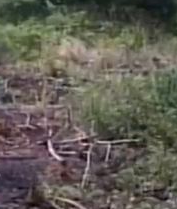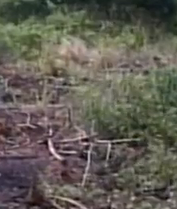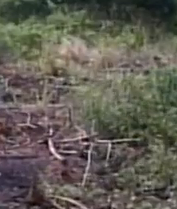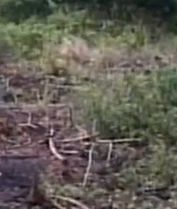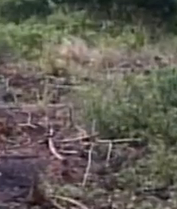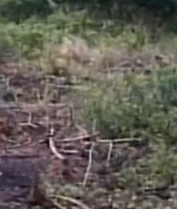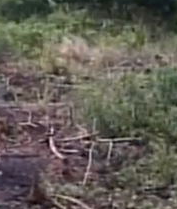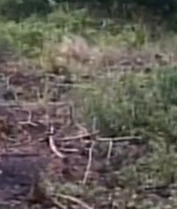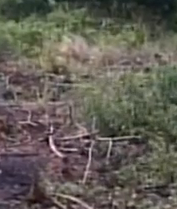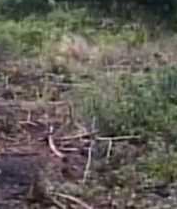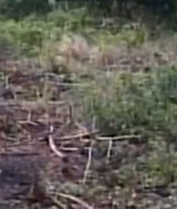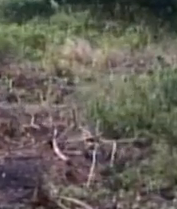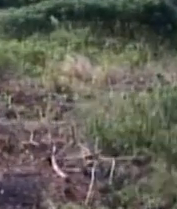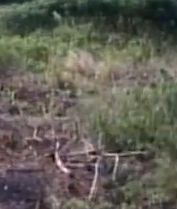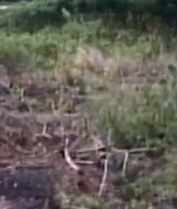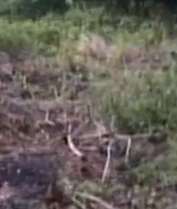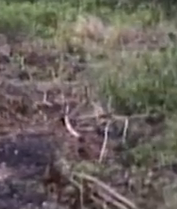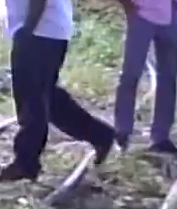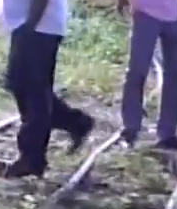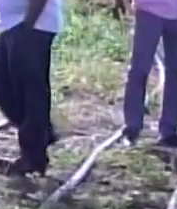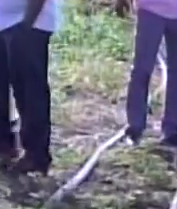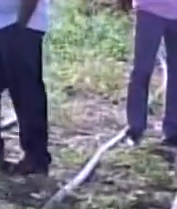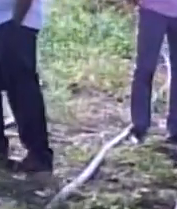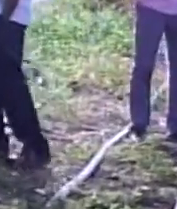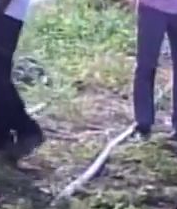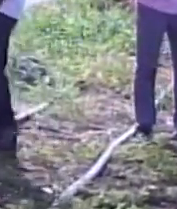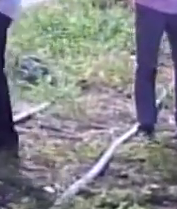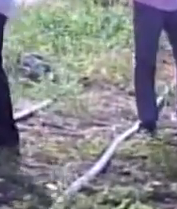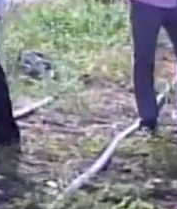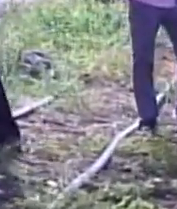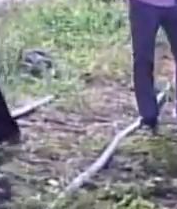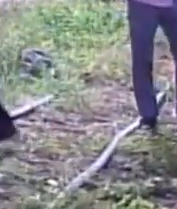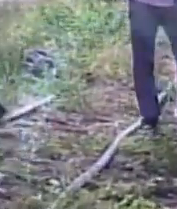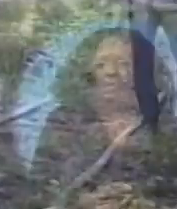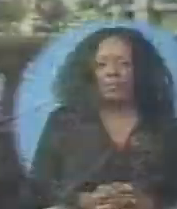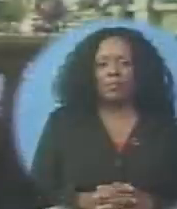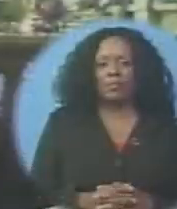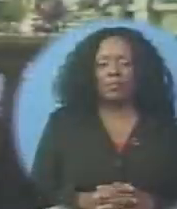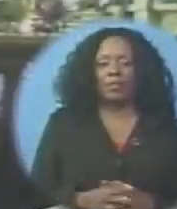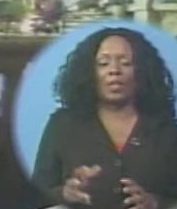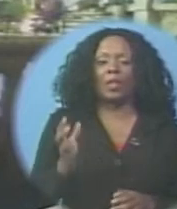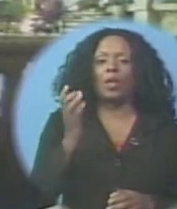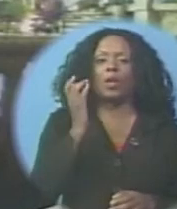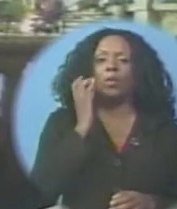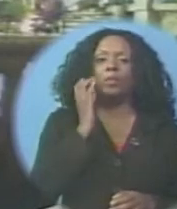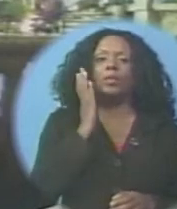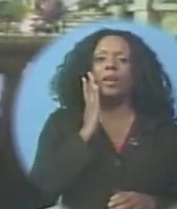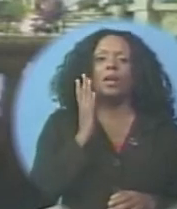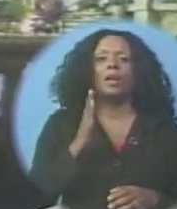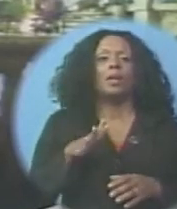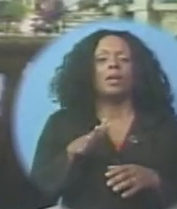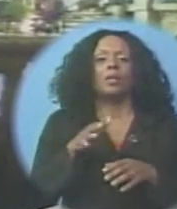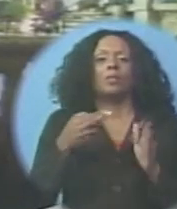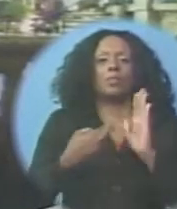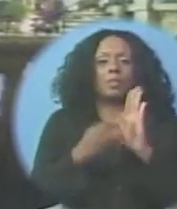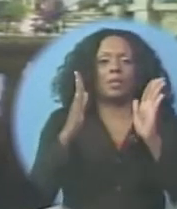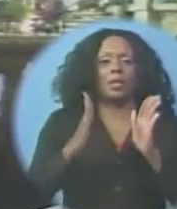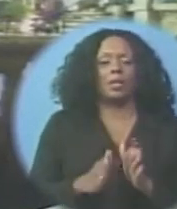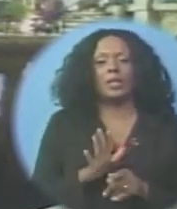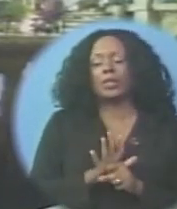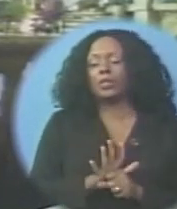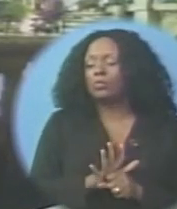Barbadians to feed themselves. Kent Jerson, CBC News. Well, local hotel officials are